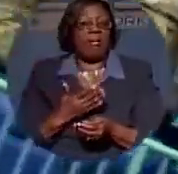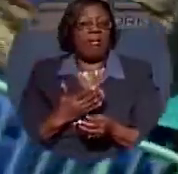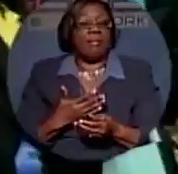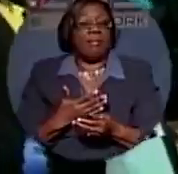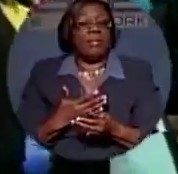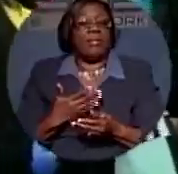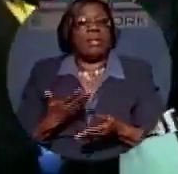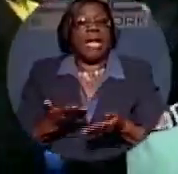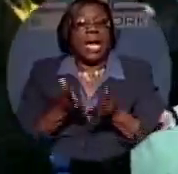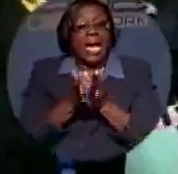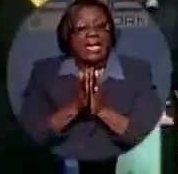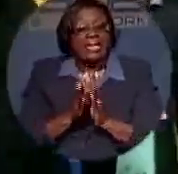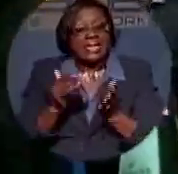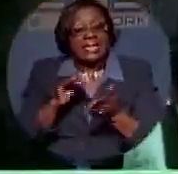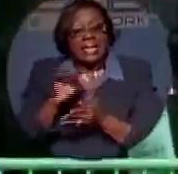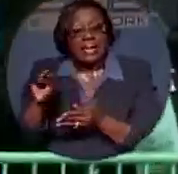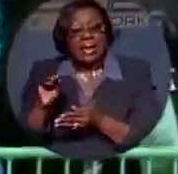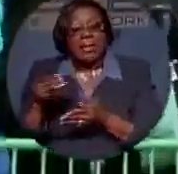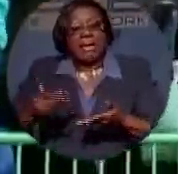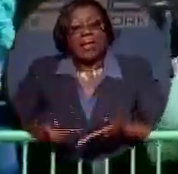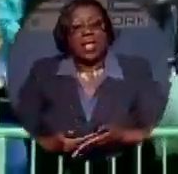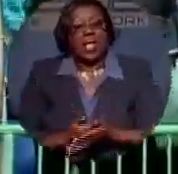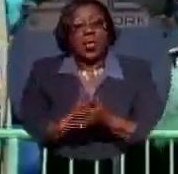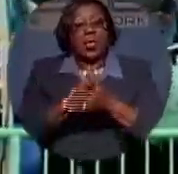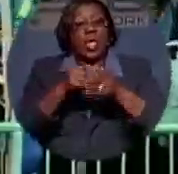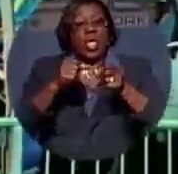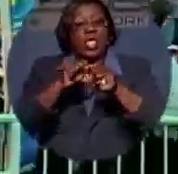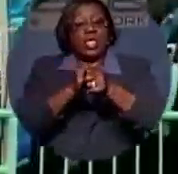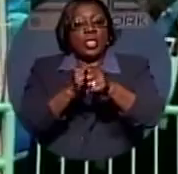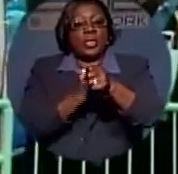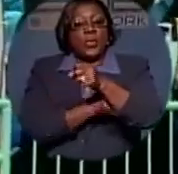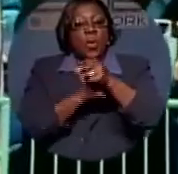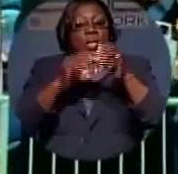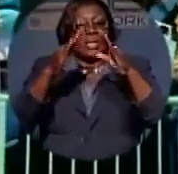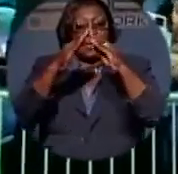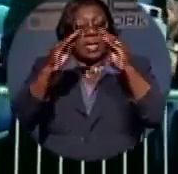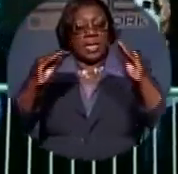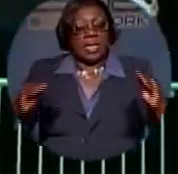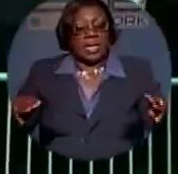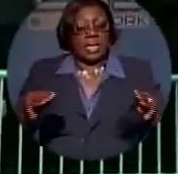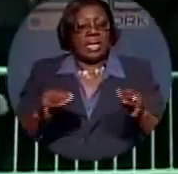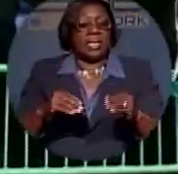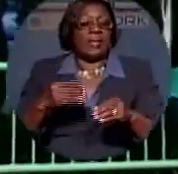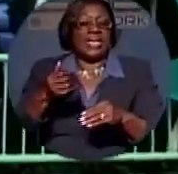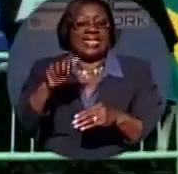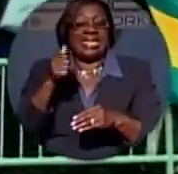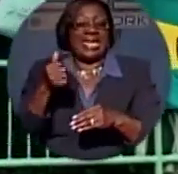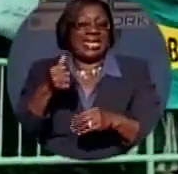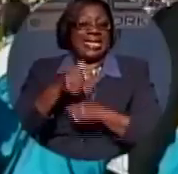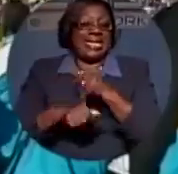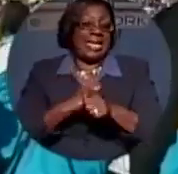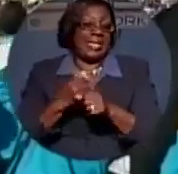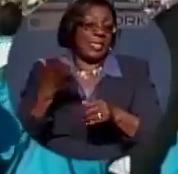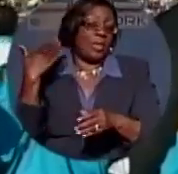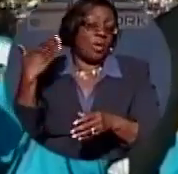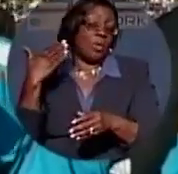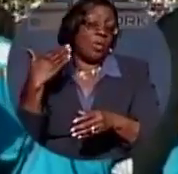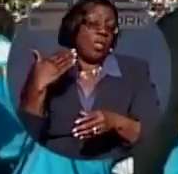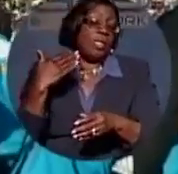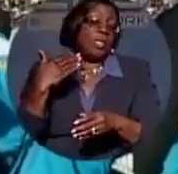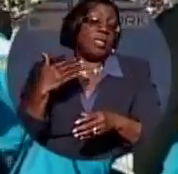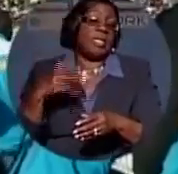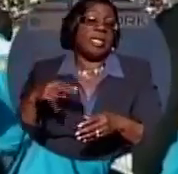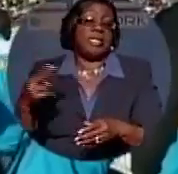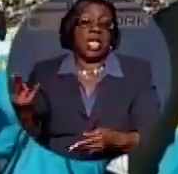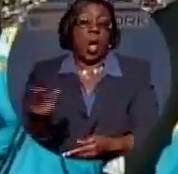persuasiveness about our new facilities, the hospitality of the Bahamian people, 10 years since the Bahamas hosted it, and also next year being the 40th